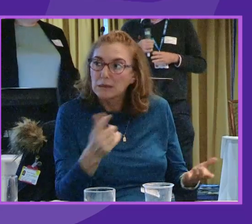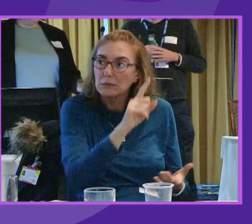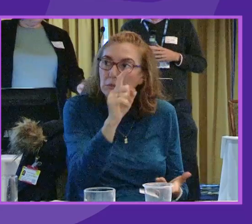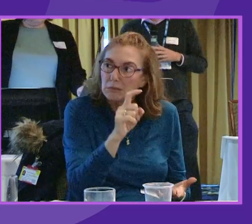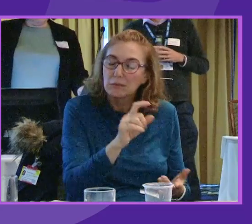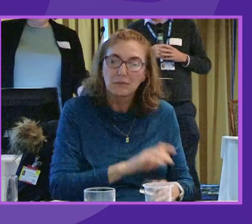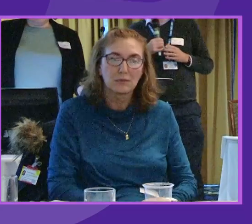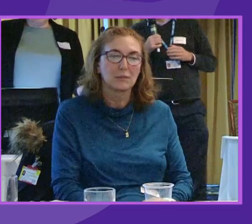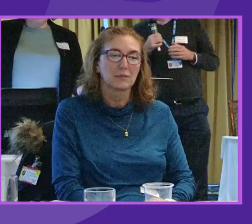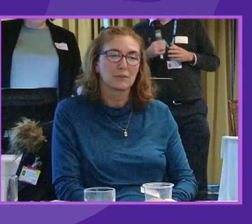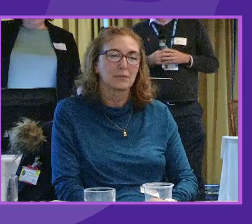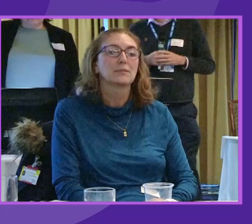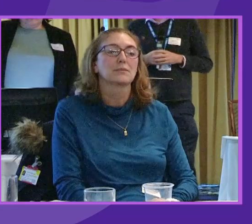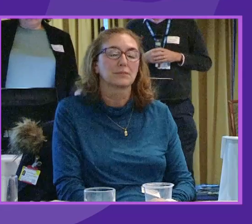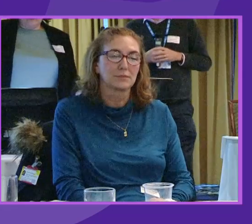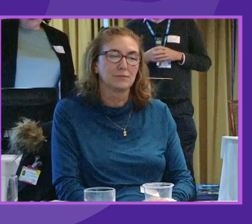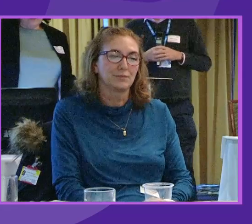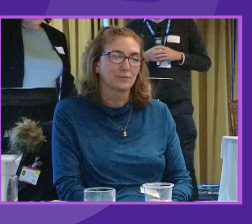and the impact that it's having.